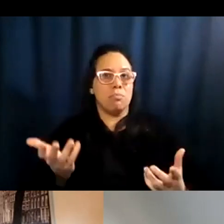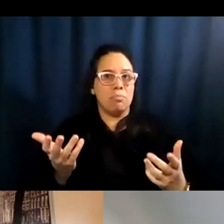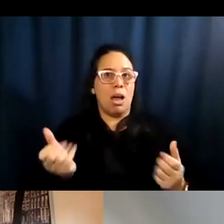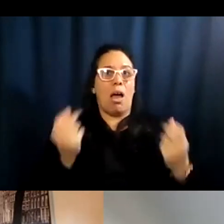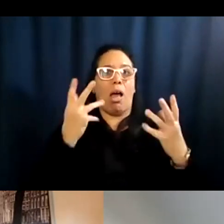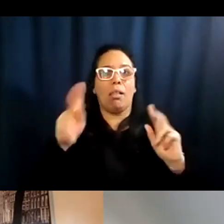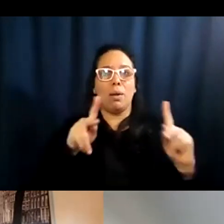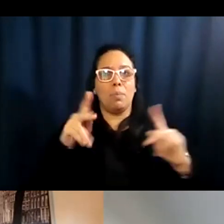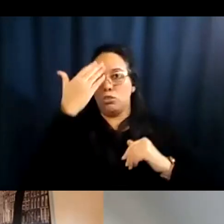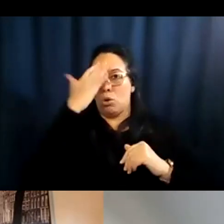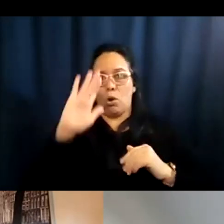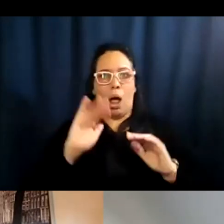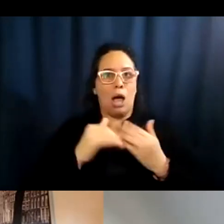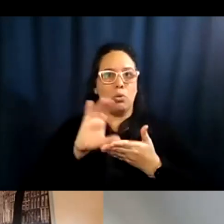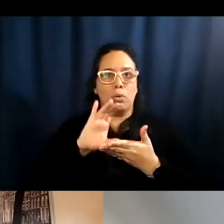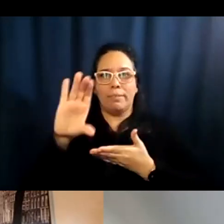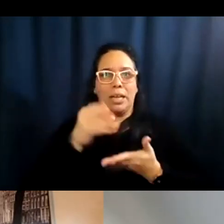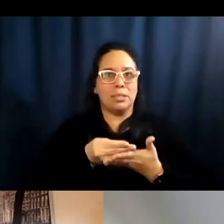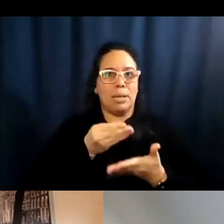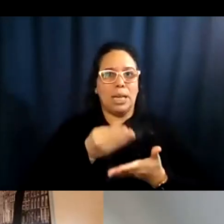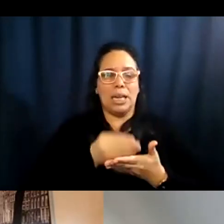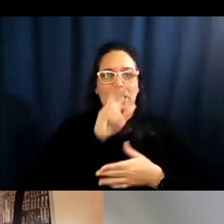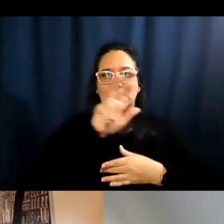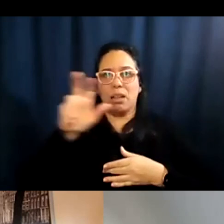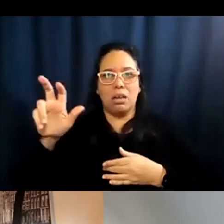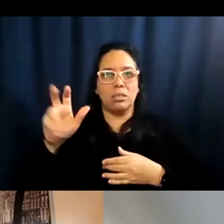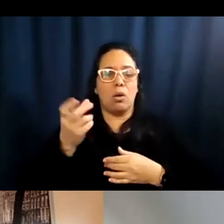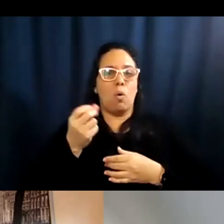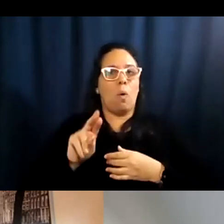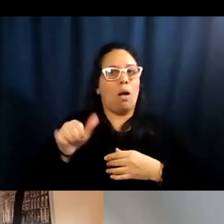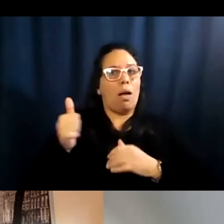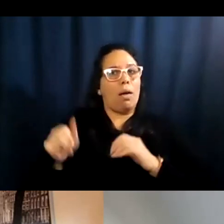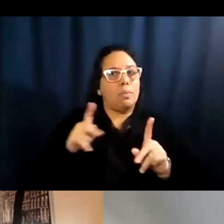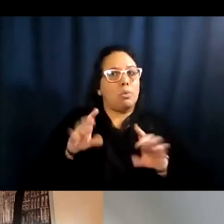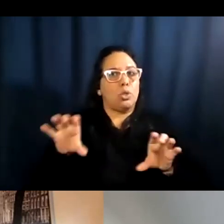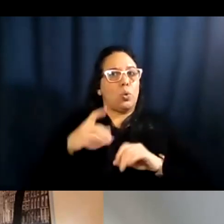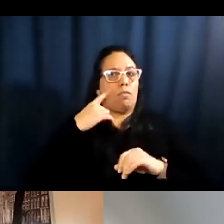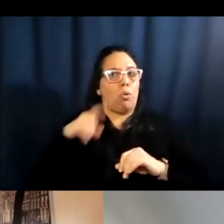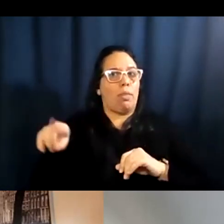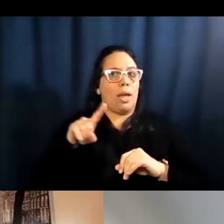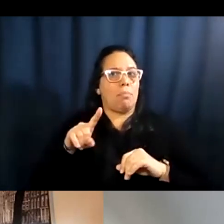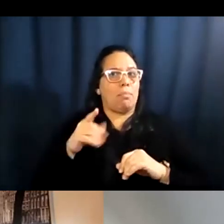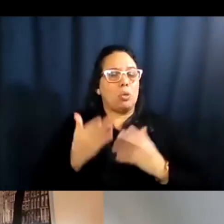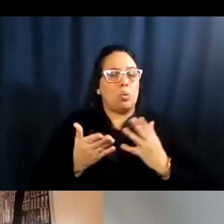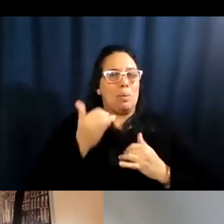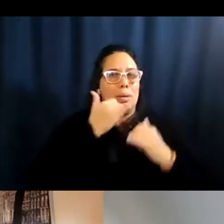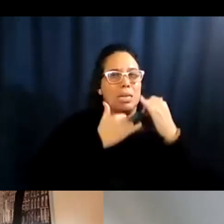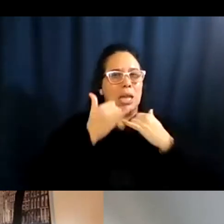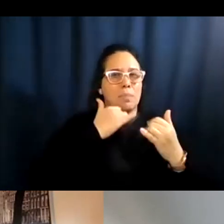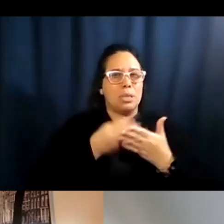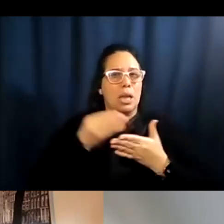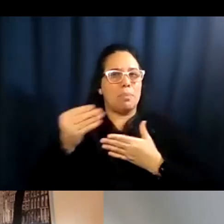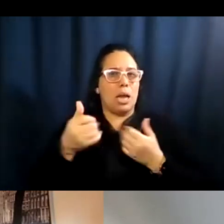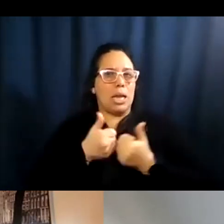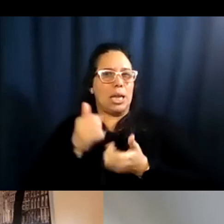invest their money in stocks, or they have other people investing their money for them. So they might make mistakes like buying GameStop stock at $500.